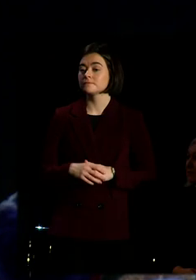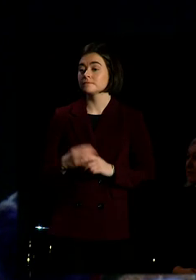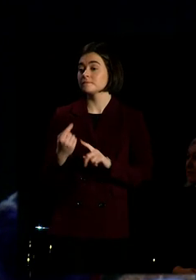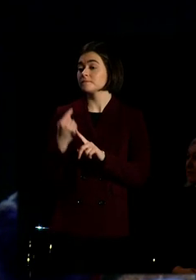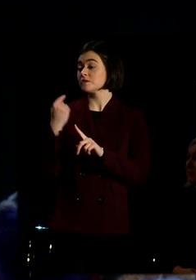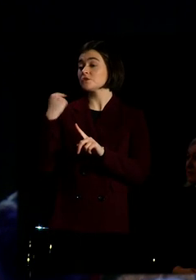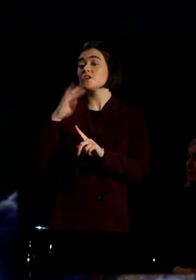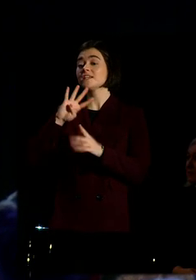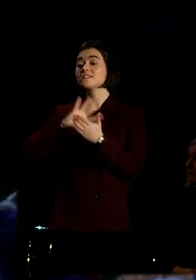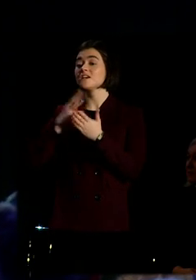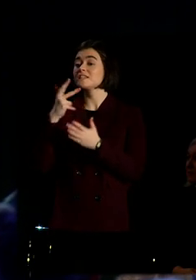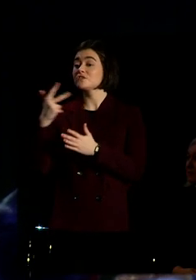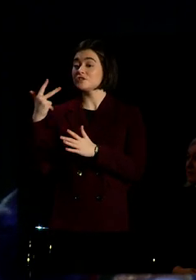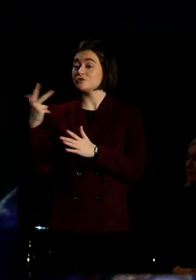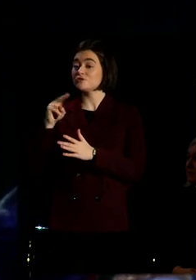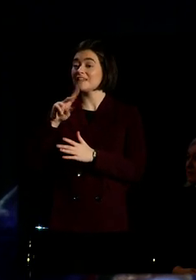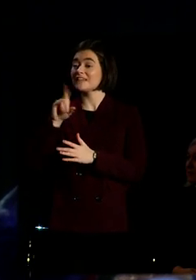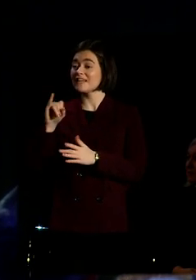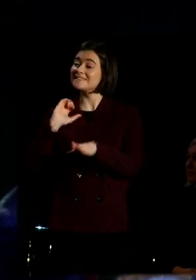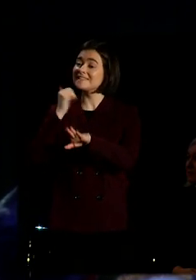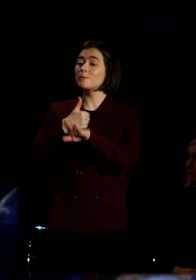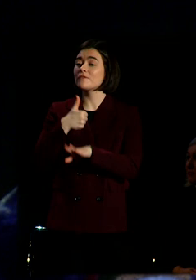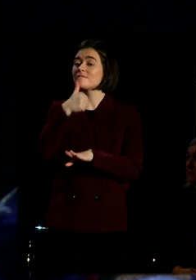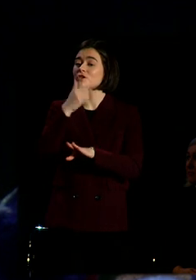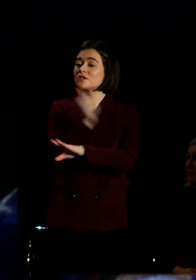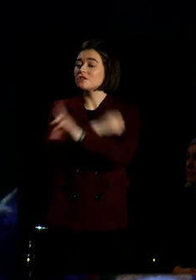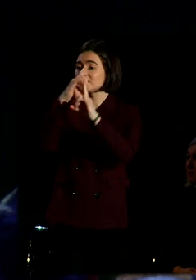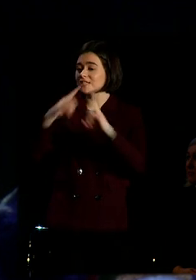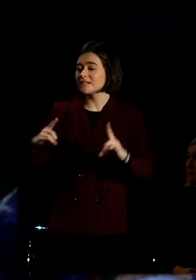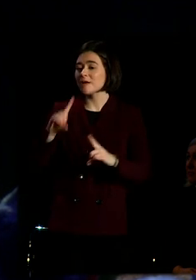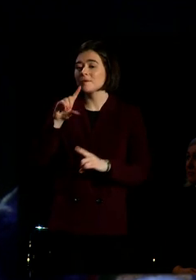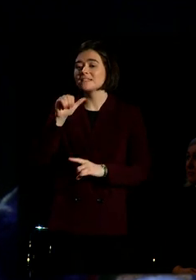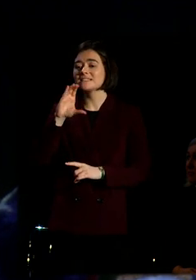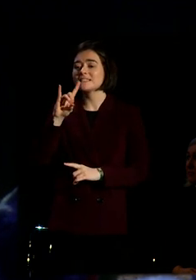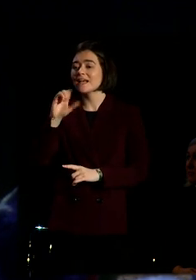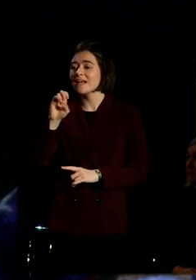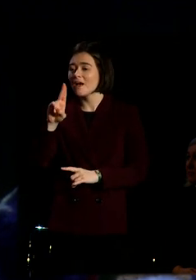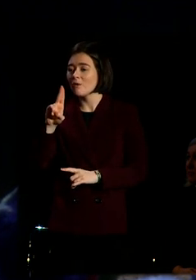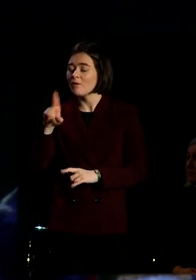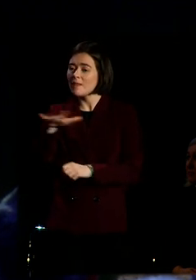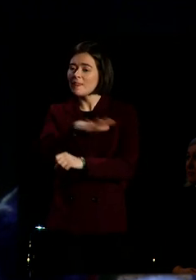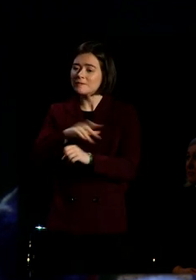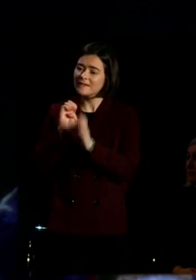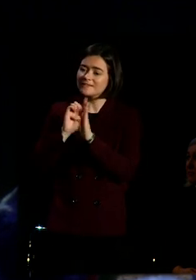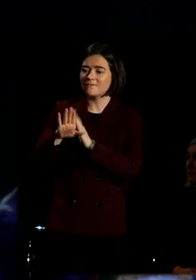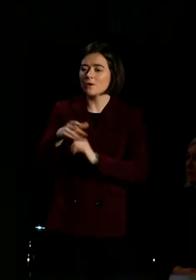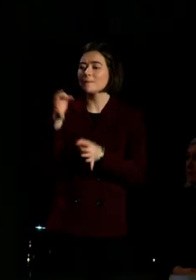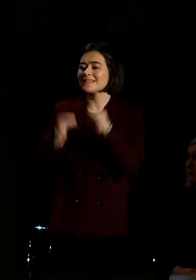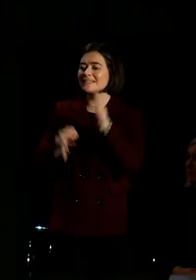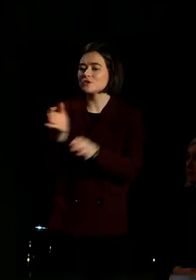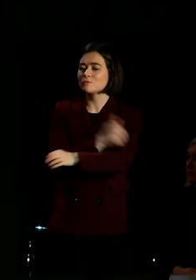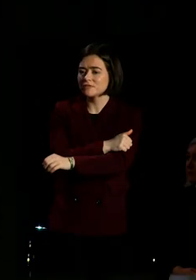As early as 1933, the Nazis established the first concentration camp, Dachau, as a place of detention for political